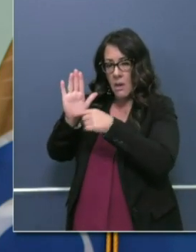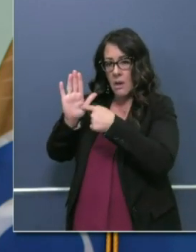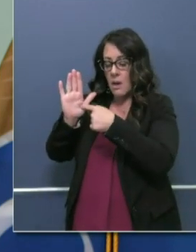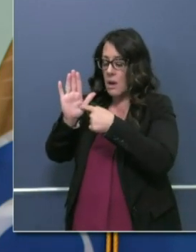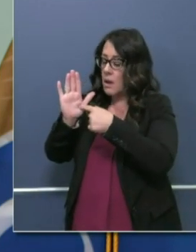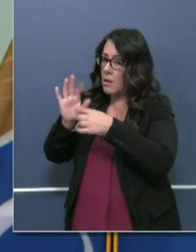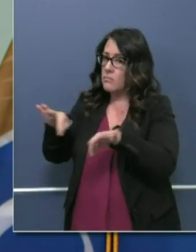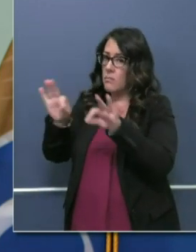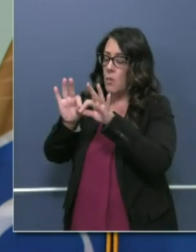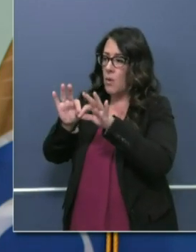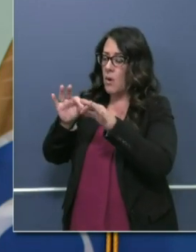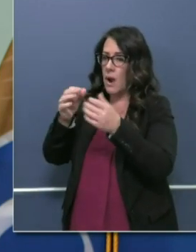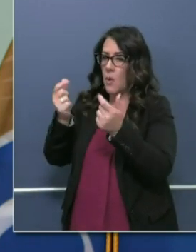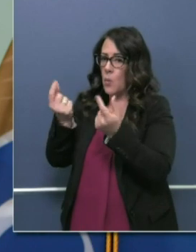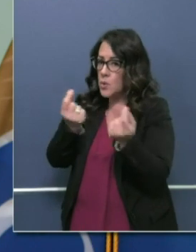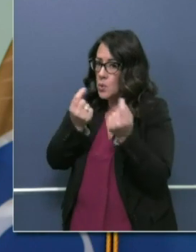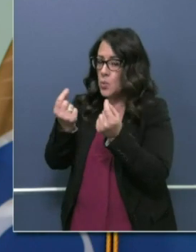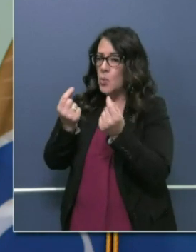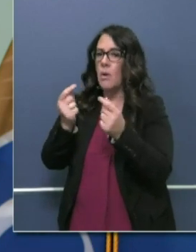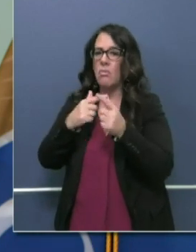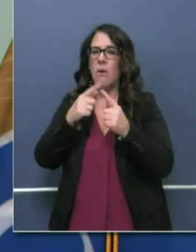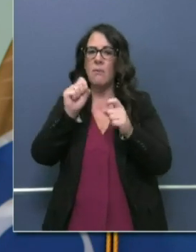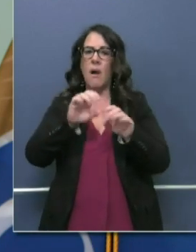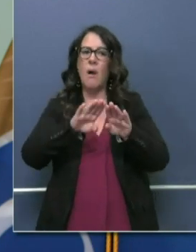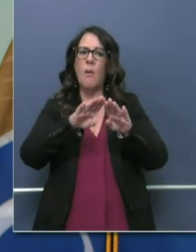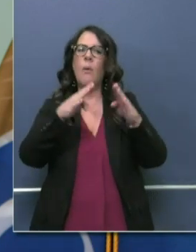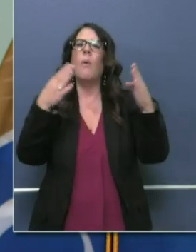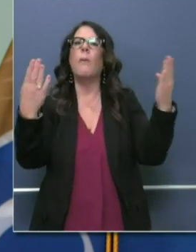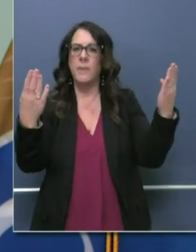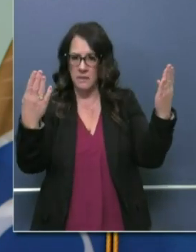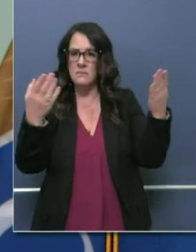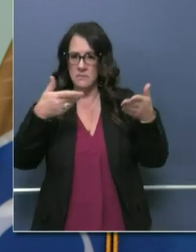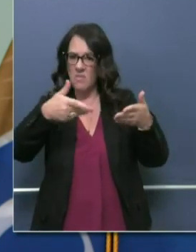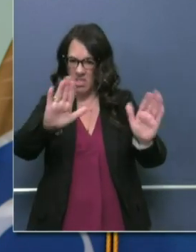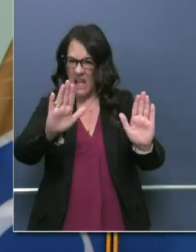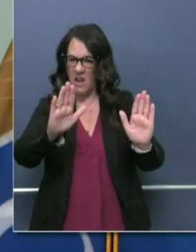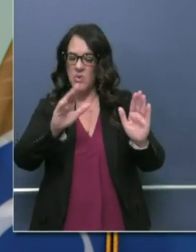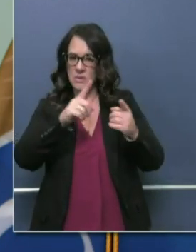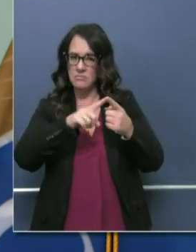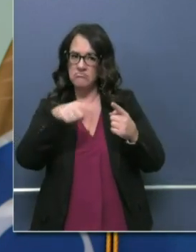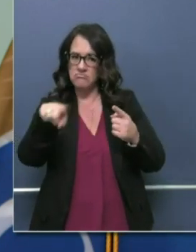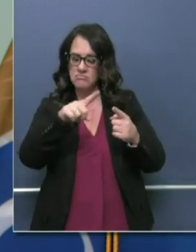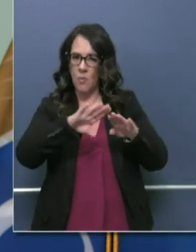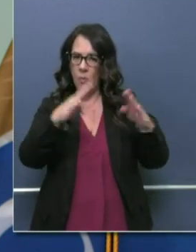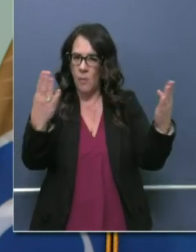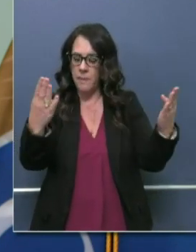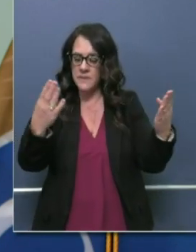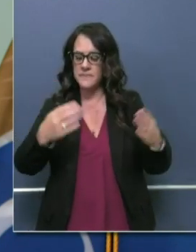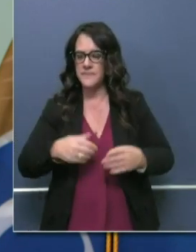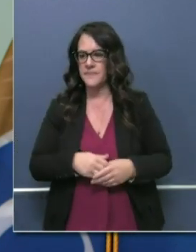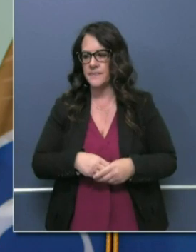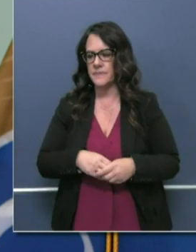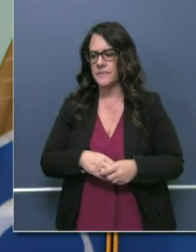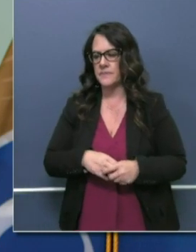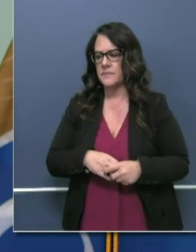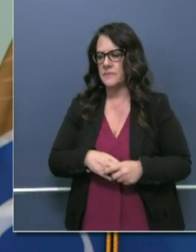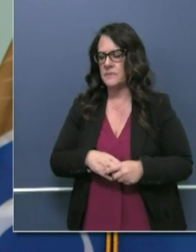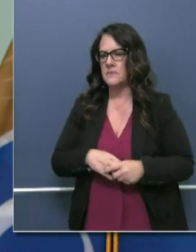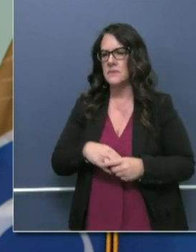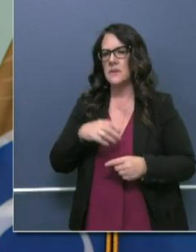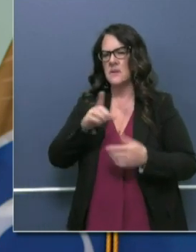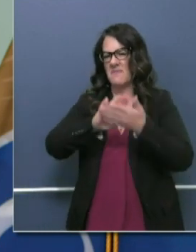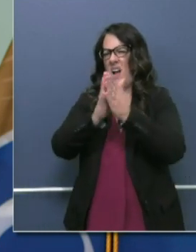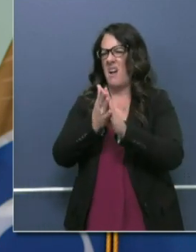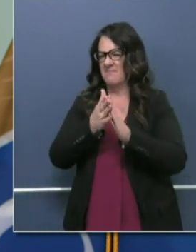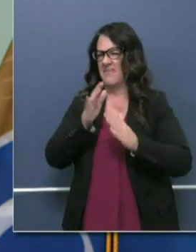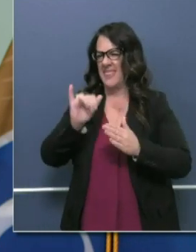manufacturing within and around those sectors will be allowed to move forward into this phase 2. We